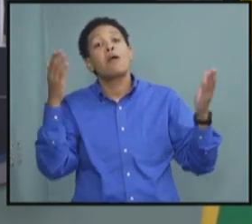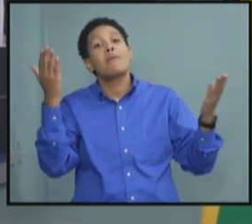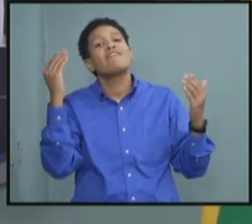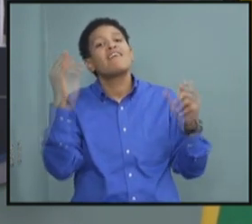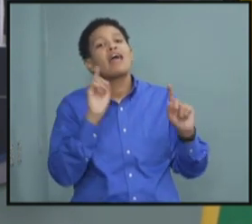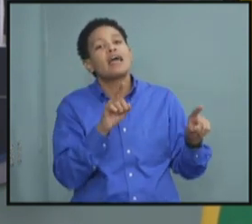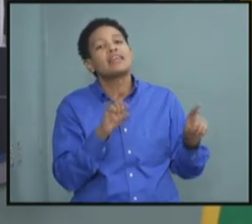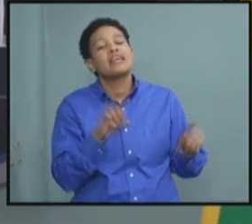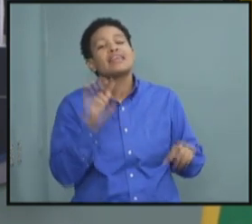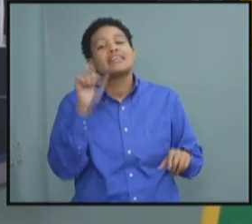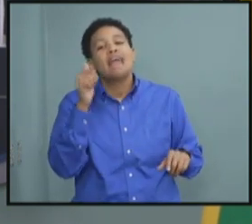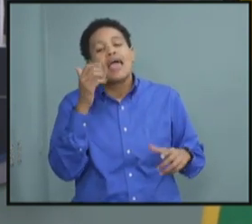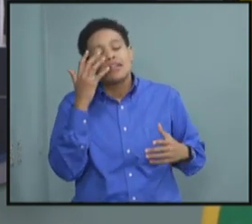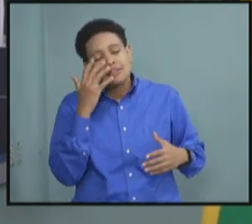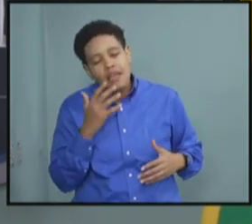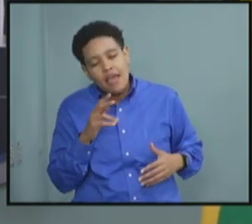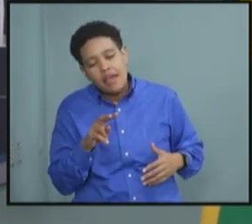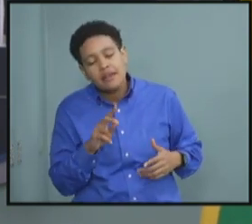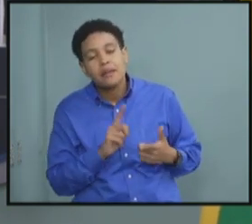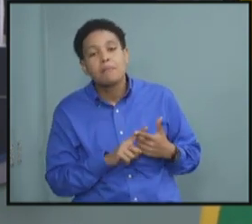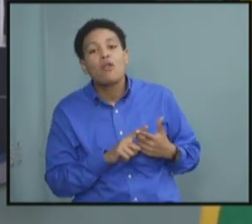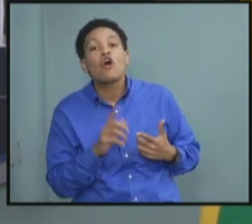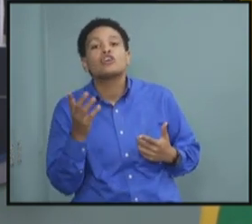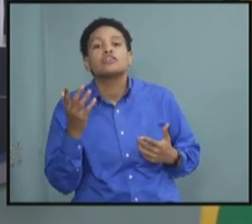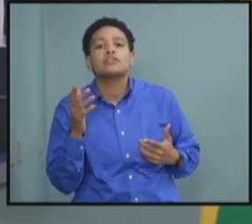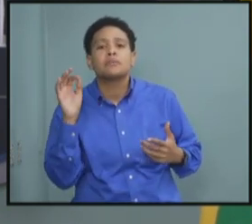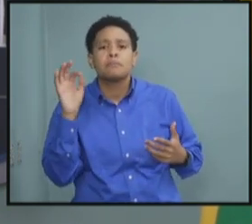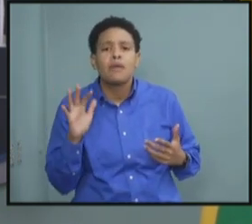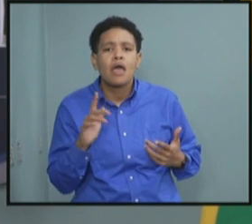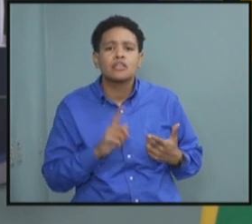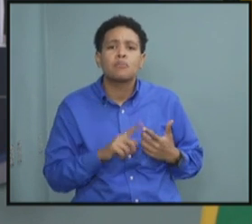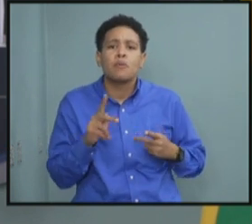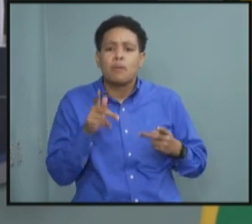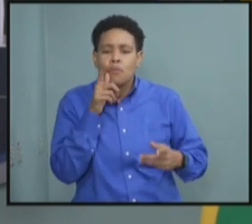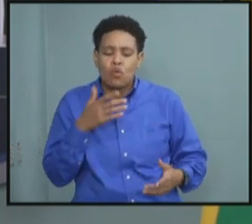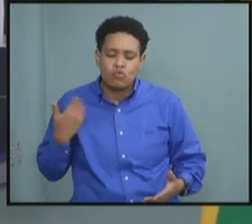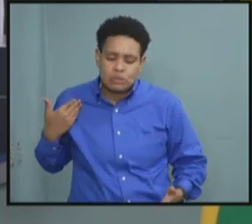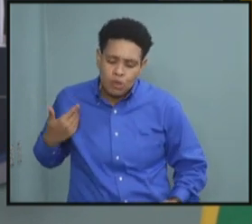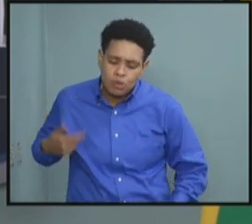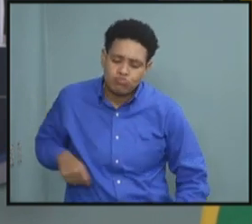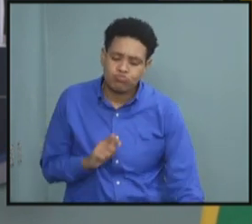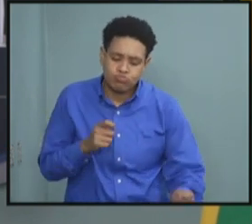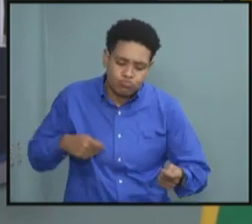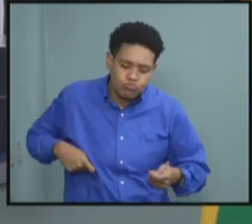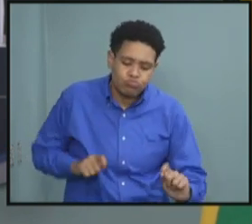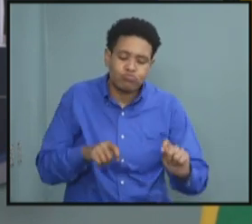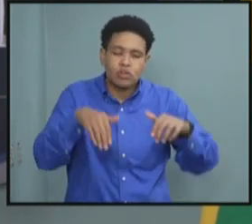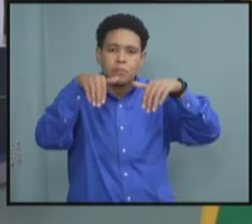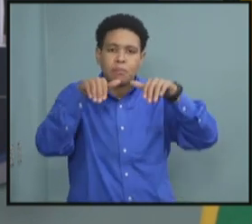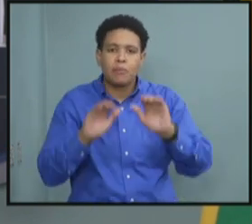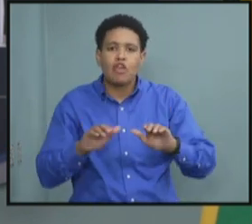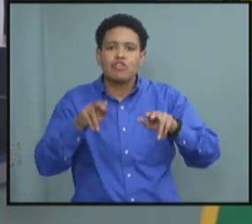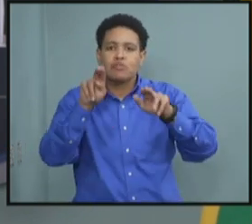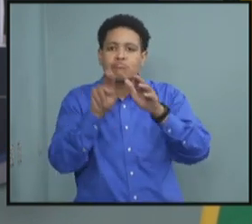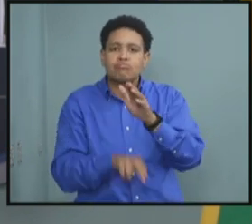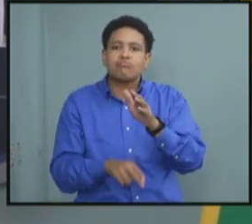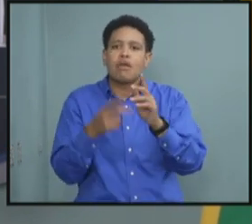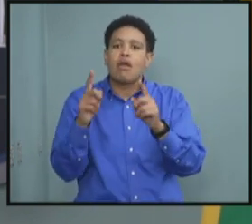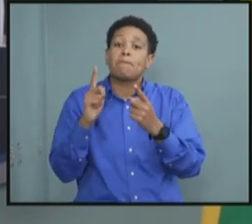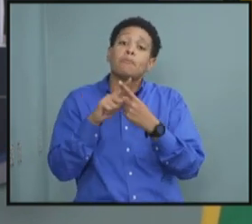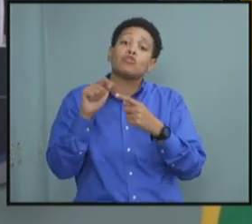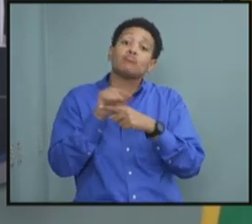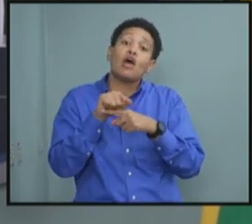the reverend and the persons who would be doing the burial, and also the question of